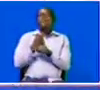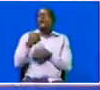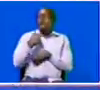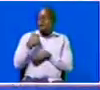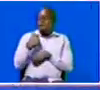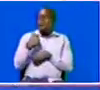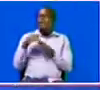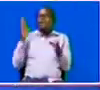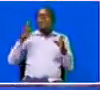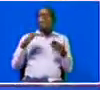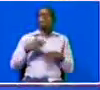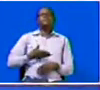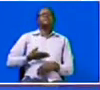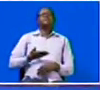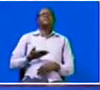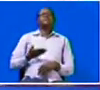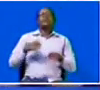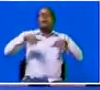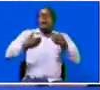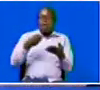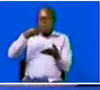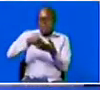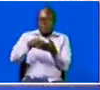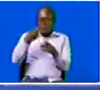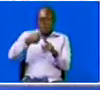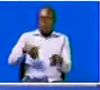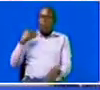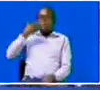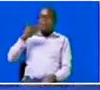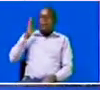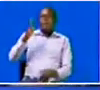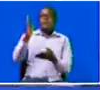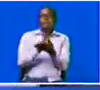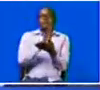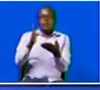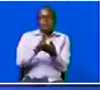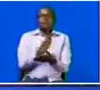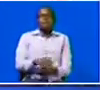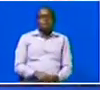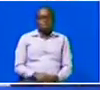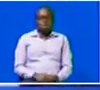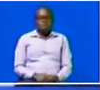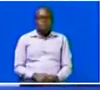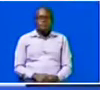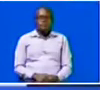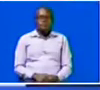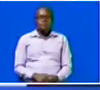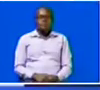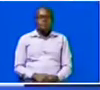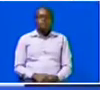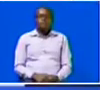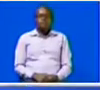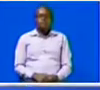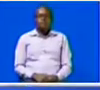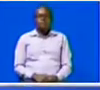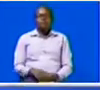been simmering tensions around how revenues from the oil resource will be shared. Katika hesabu